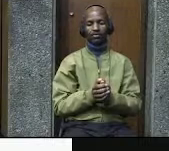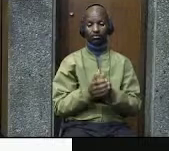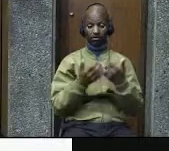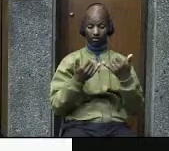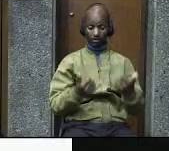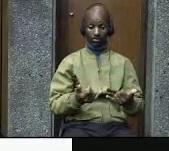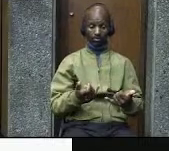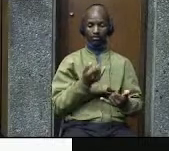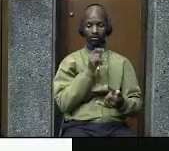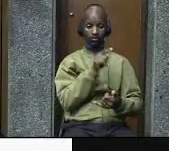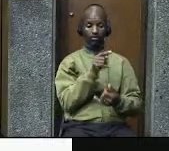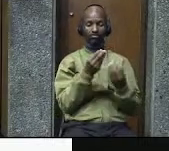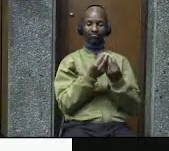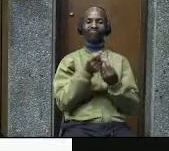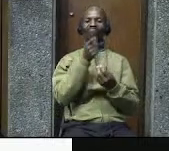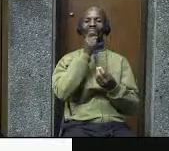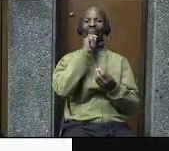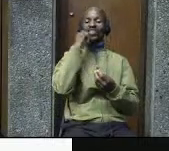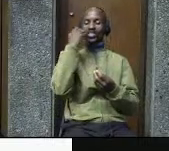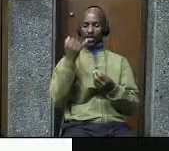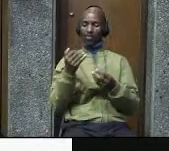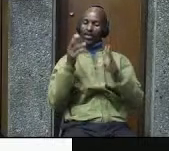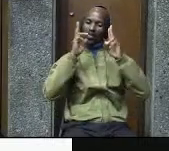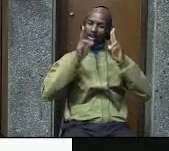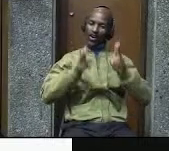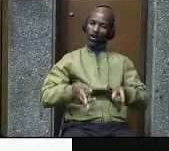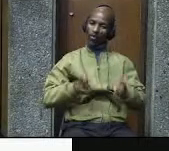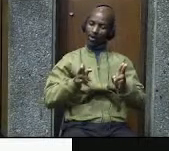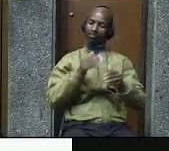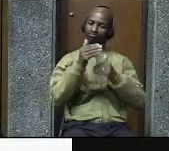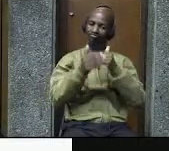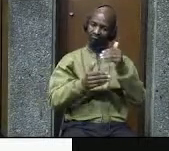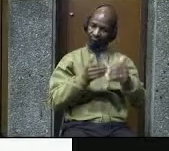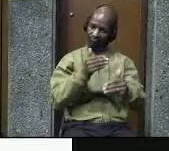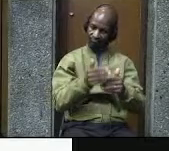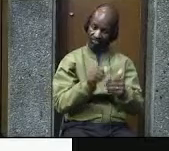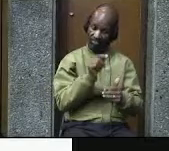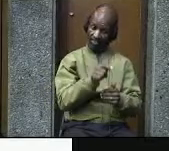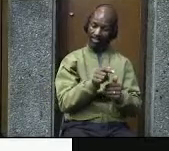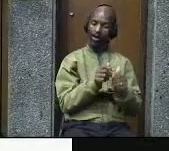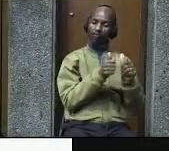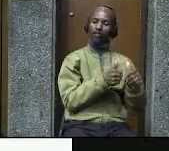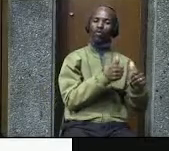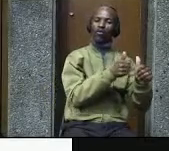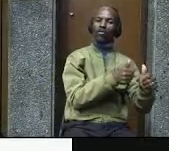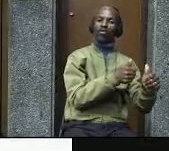Now, when this is used, the normal processes that are followed